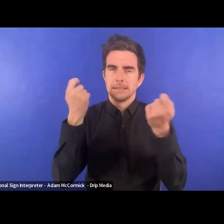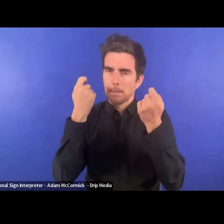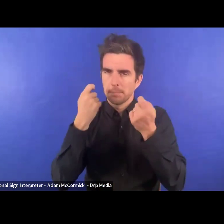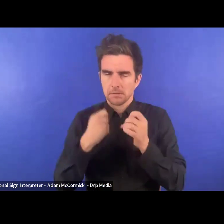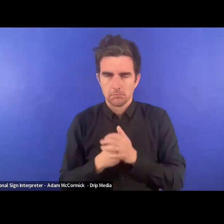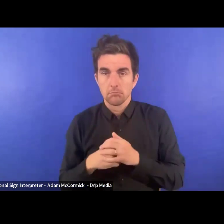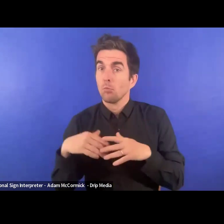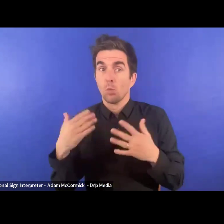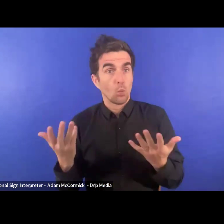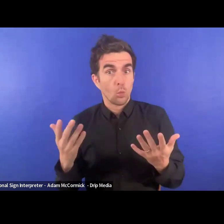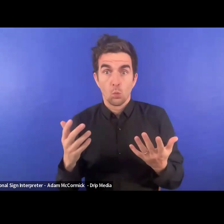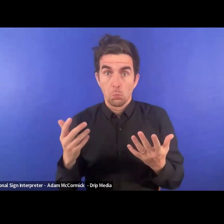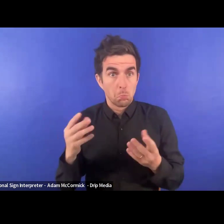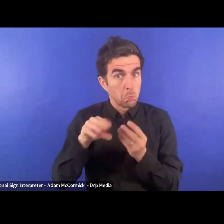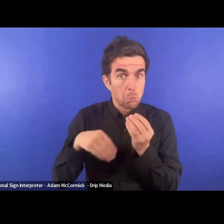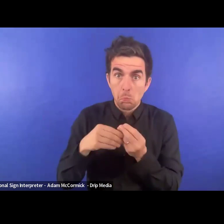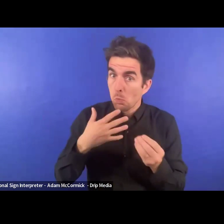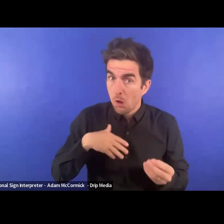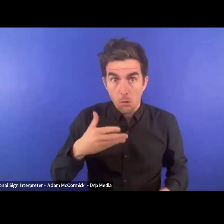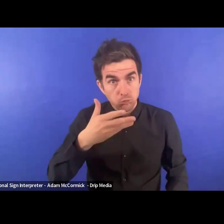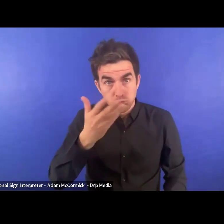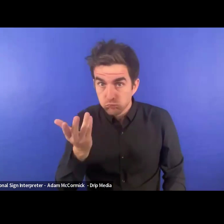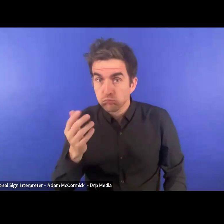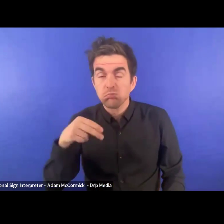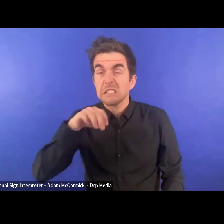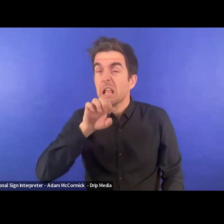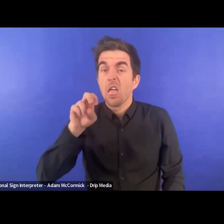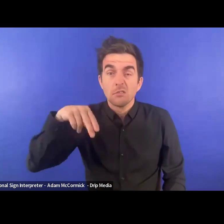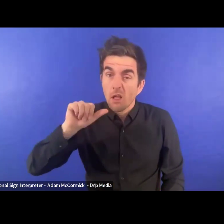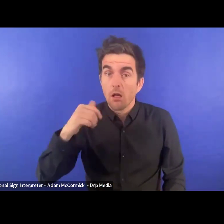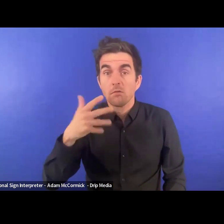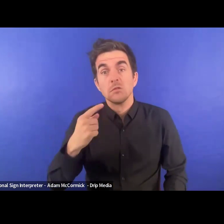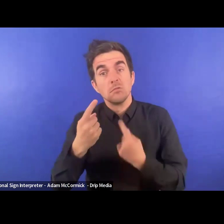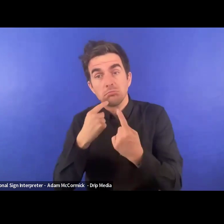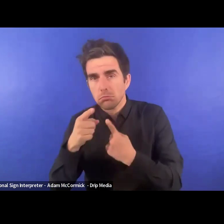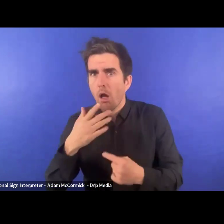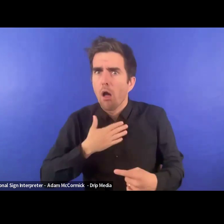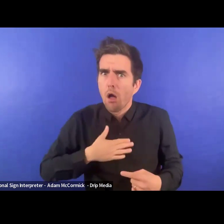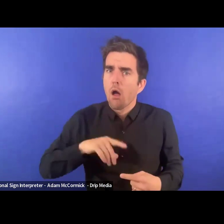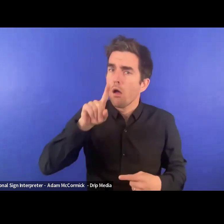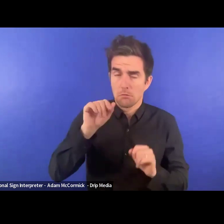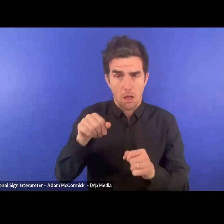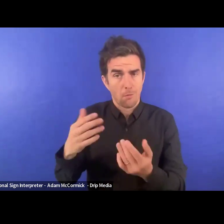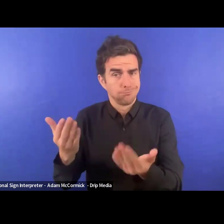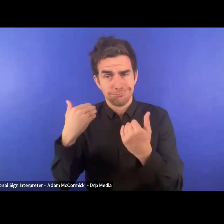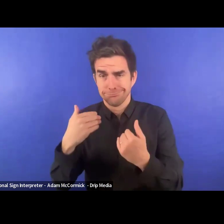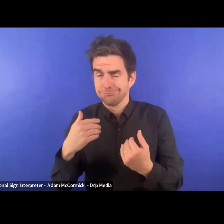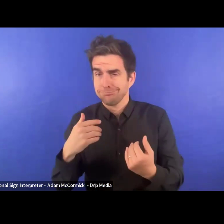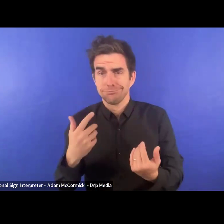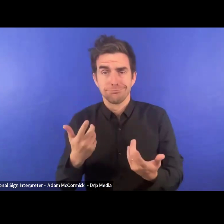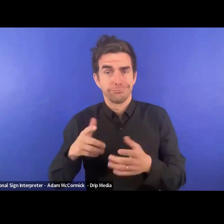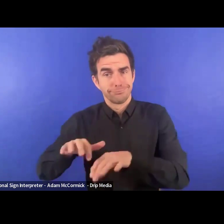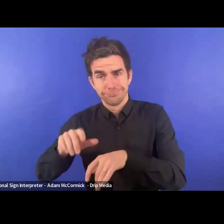presented, please feel free to put it in the chat. And I know Nina and Laura and team will be happy to answer